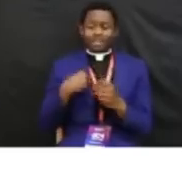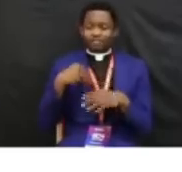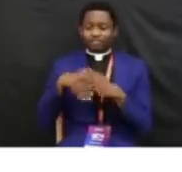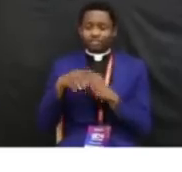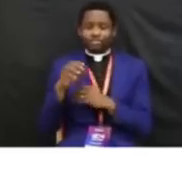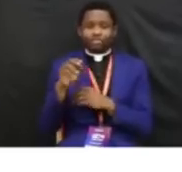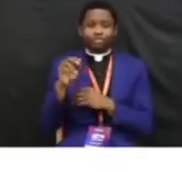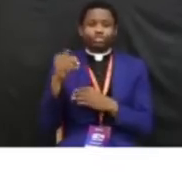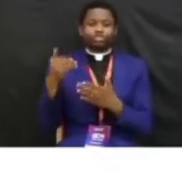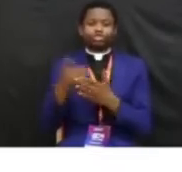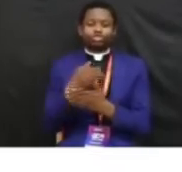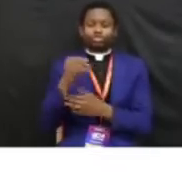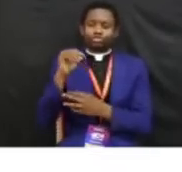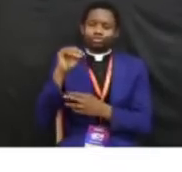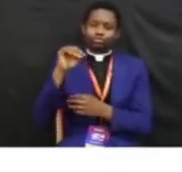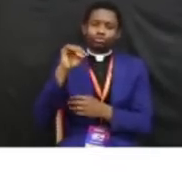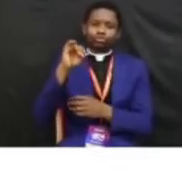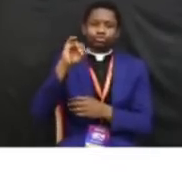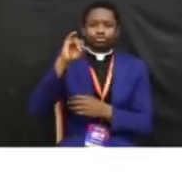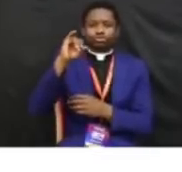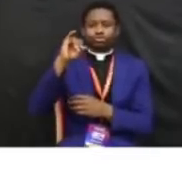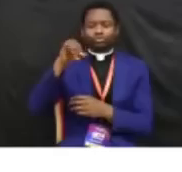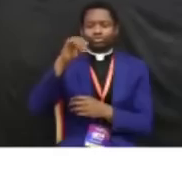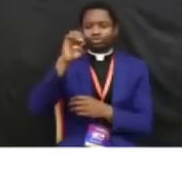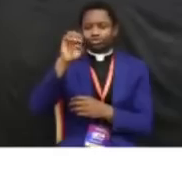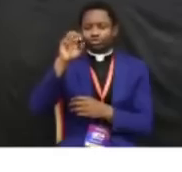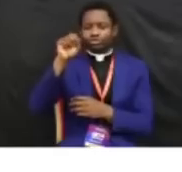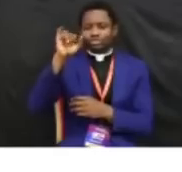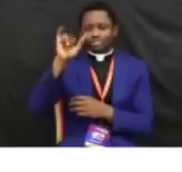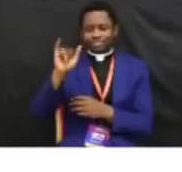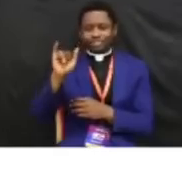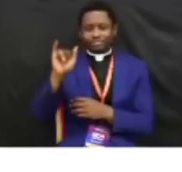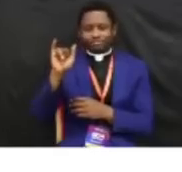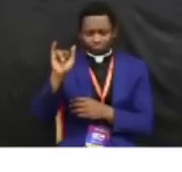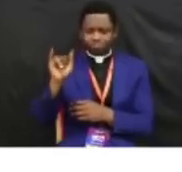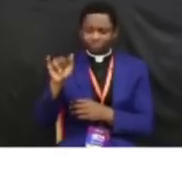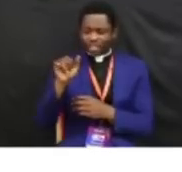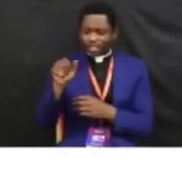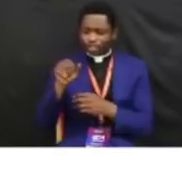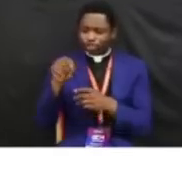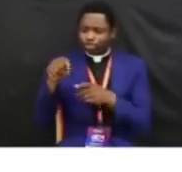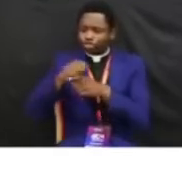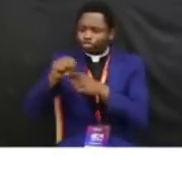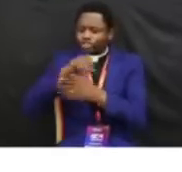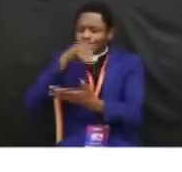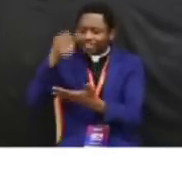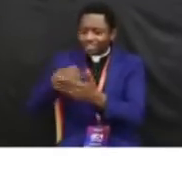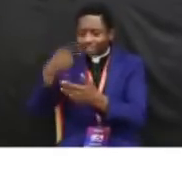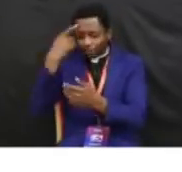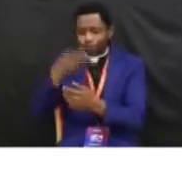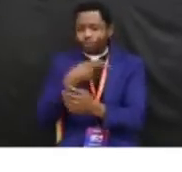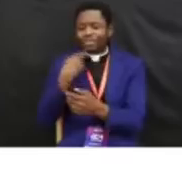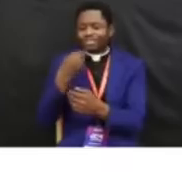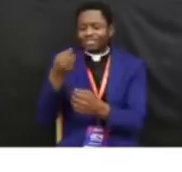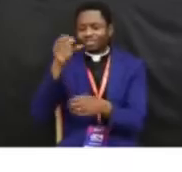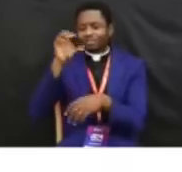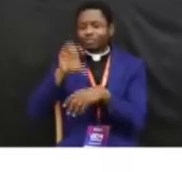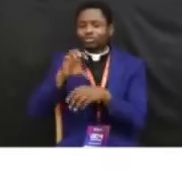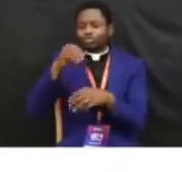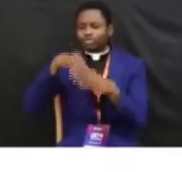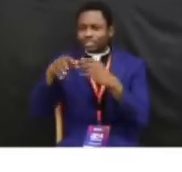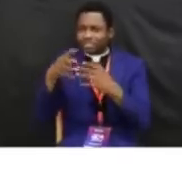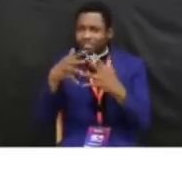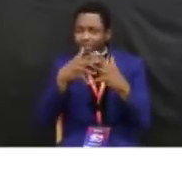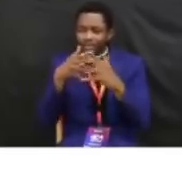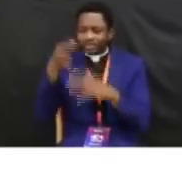in New Jersey is the training center for the clergy late lay leaders and members of the church